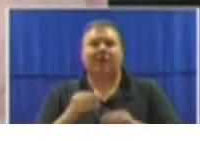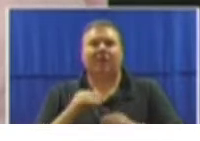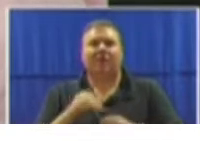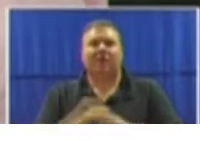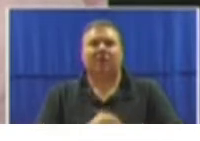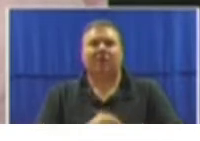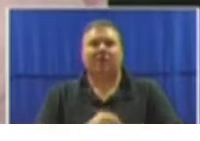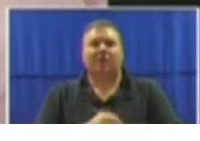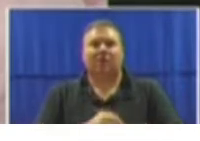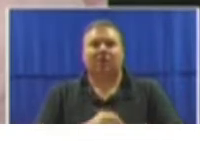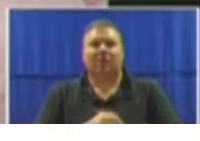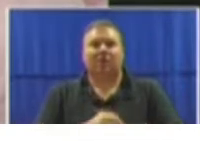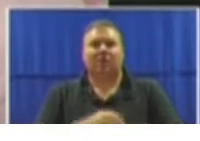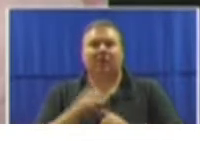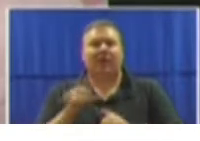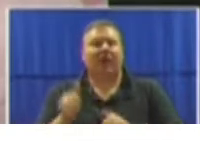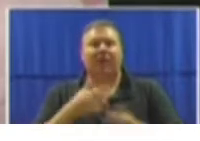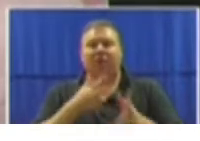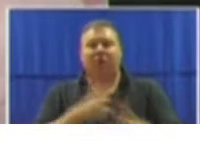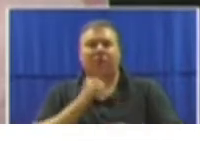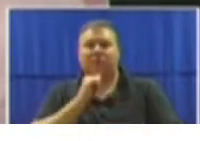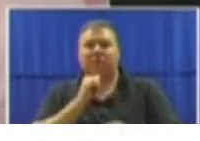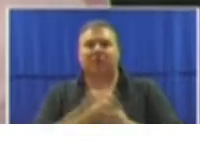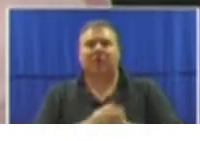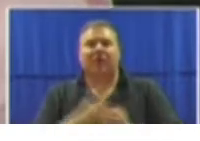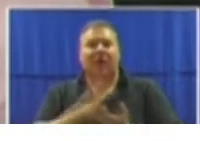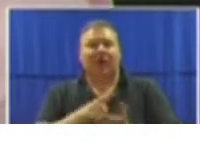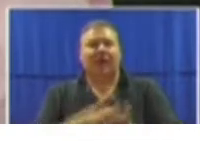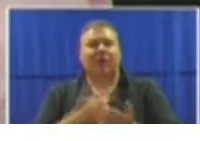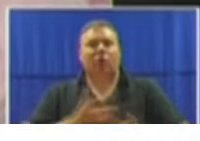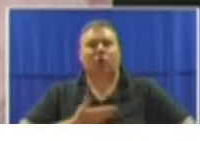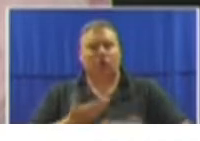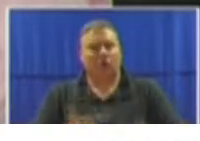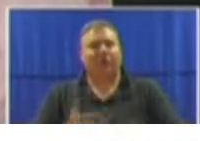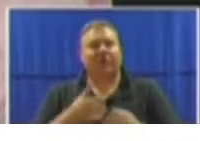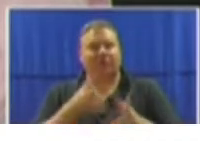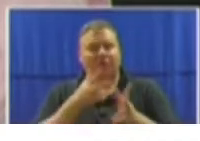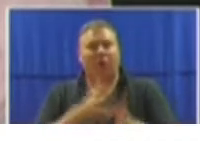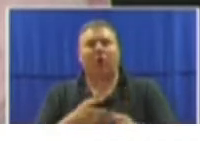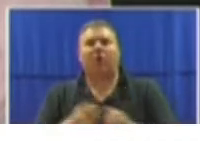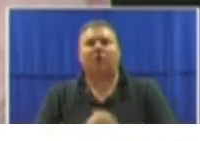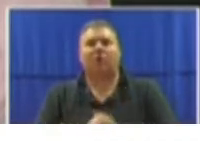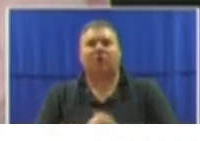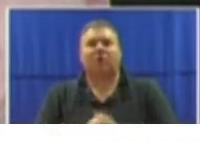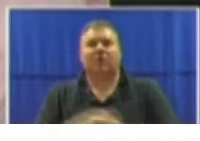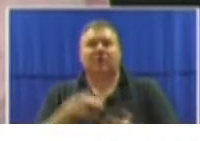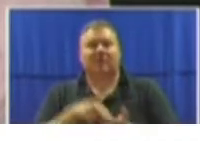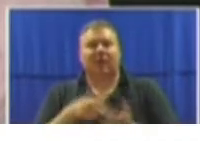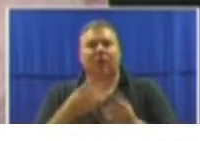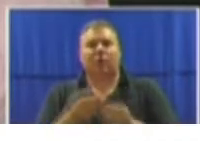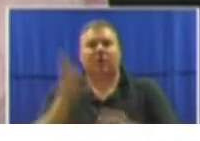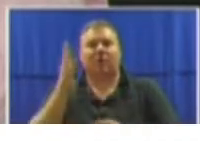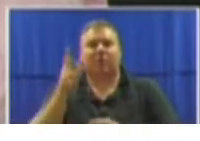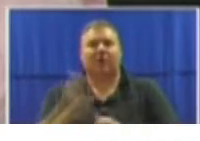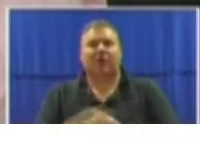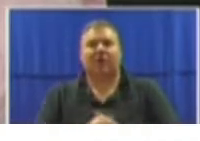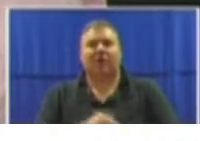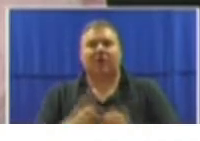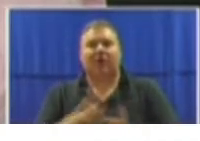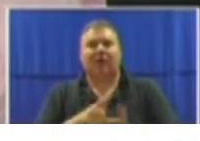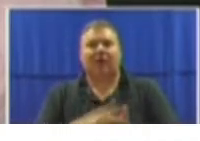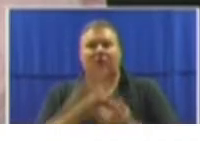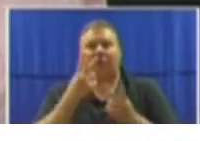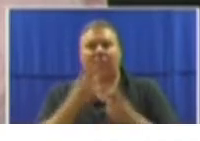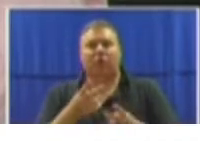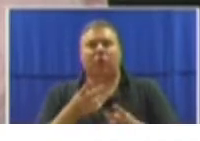legal services, well thought out legal advice. Al-Jama stands with the Speaker. We don't stand with the legal view of the party